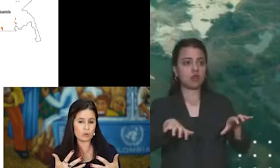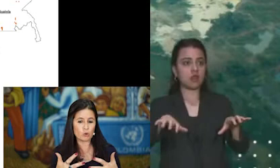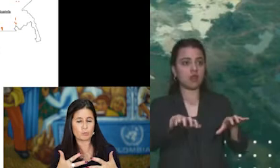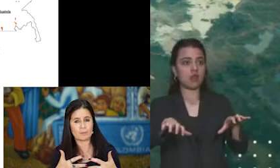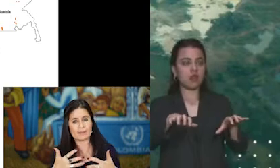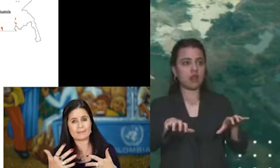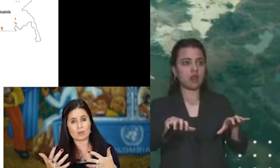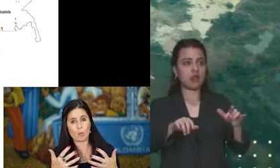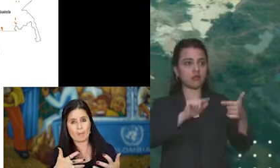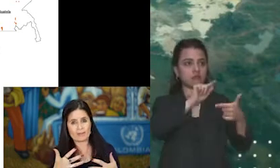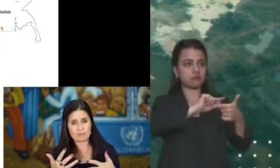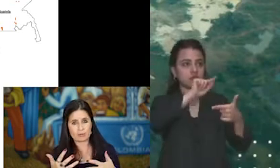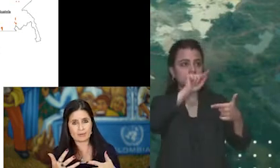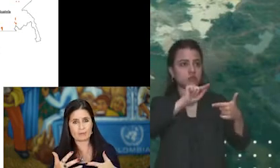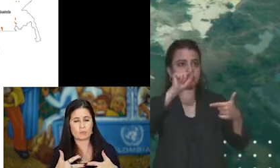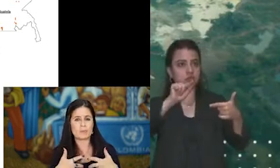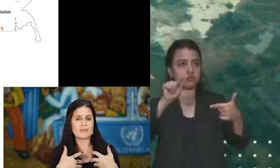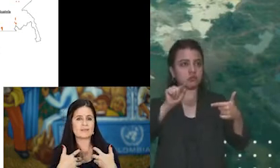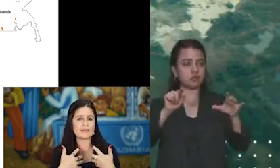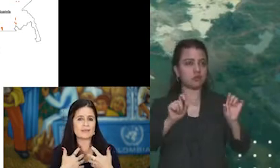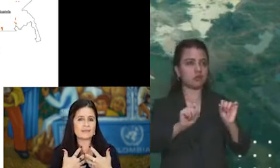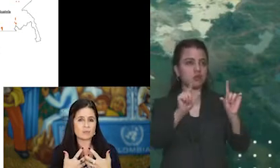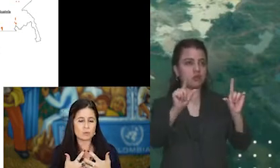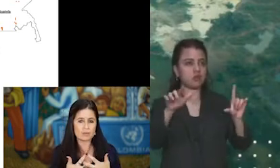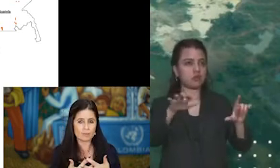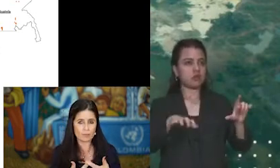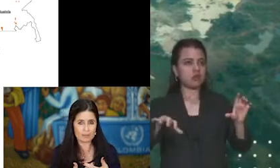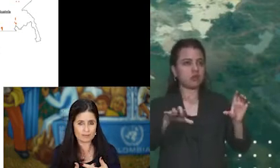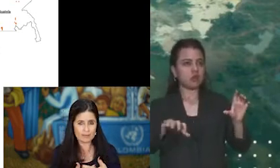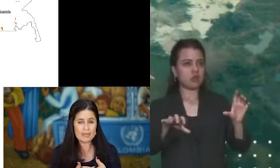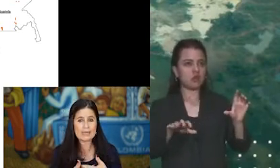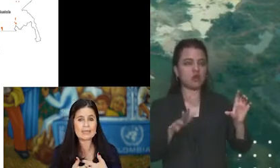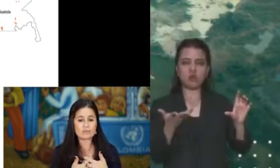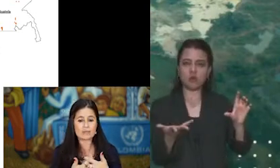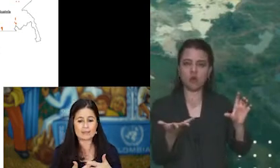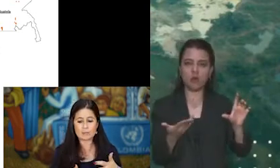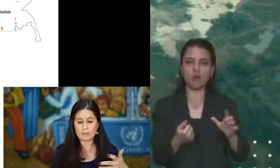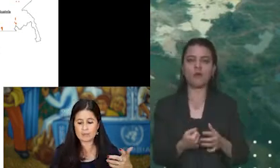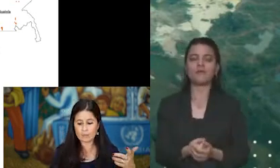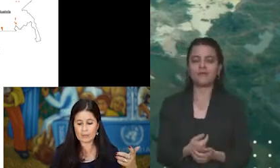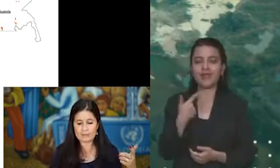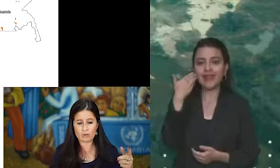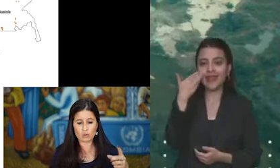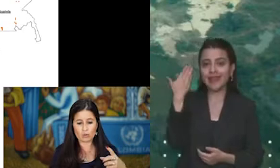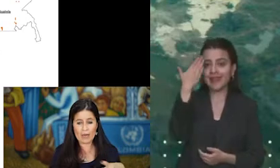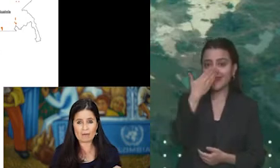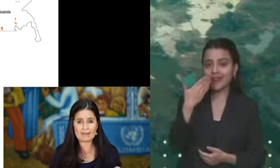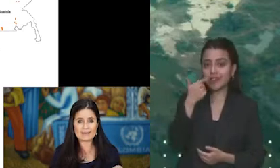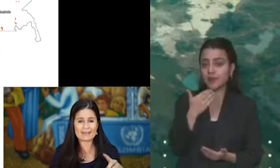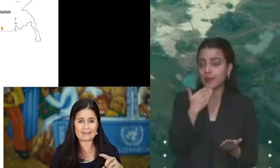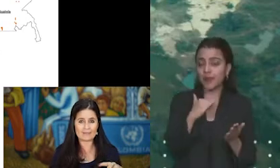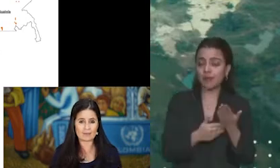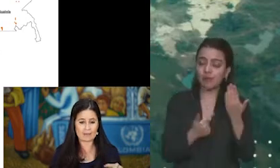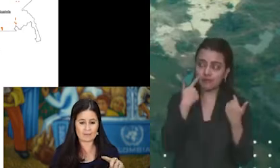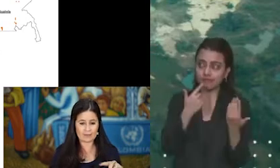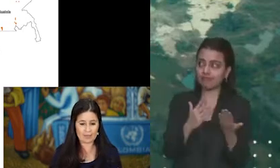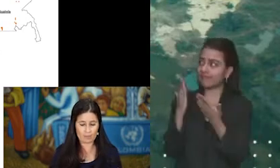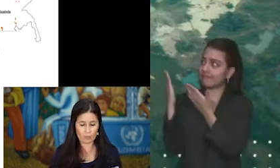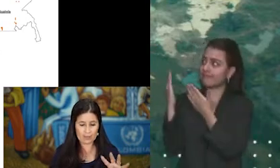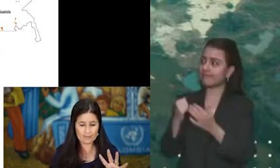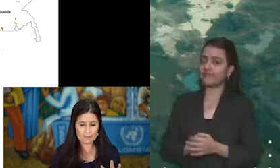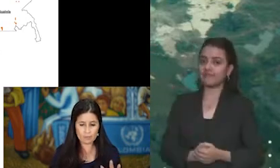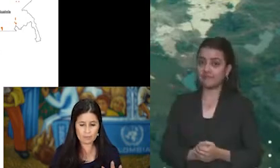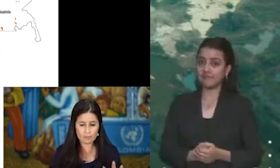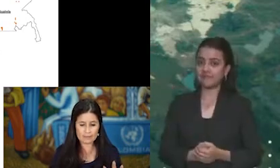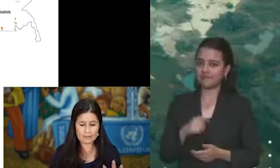to compare. That allows us to generate multi-temporal analysis, and this talk about change dynamics. Now here we're